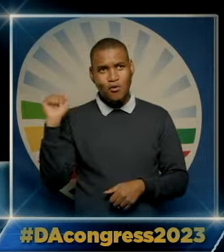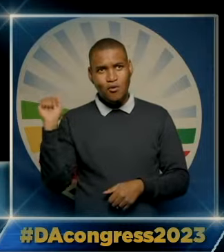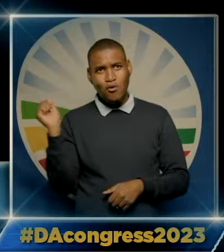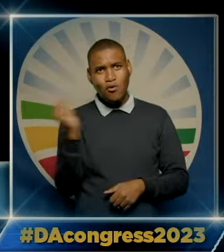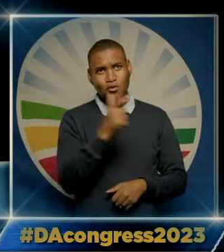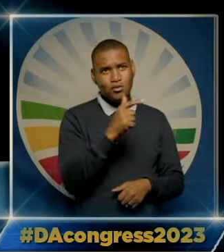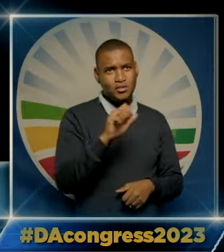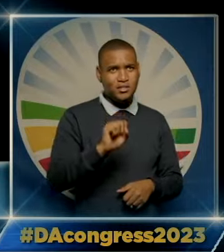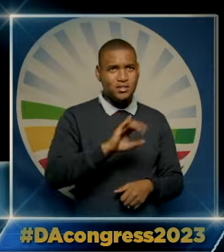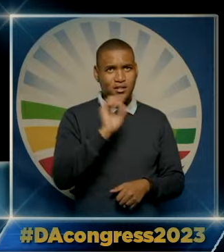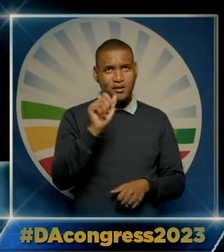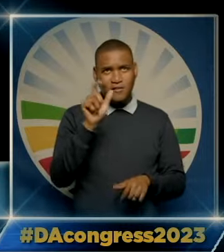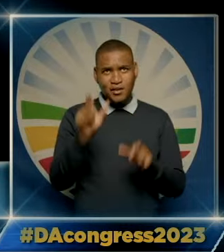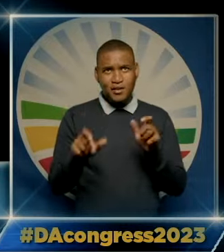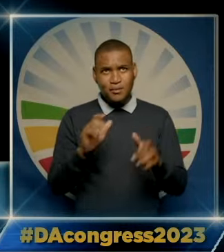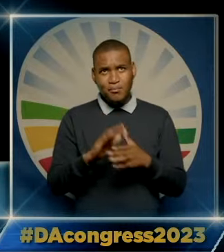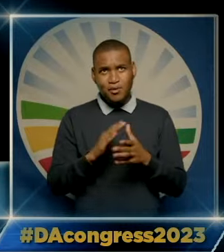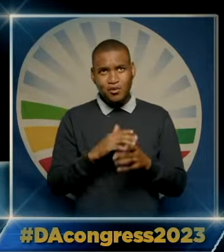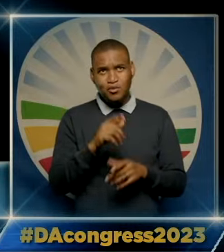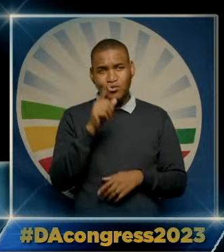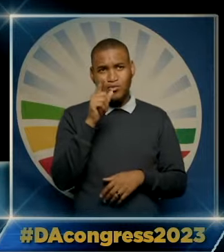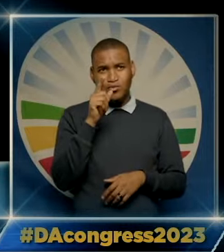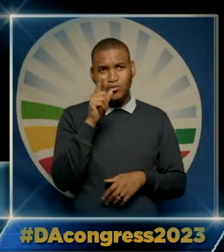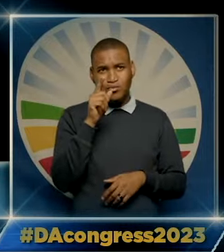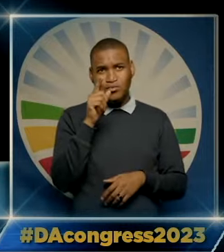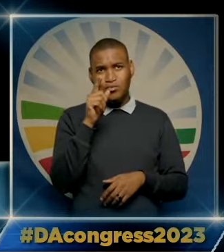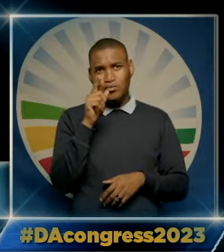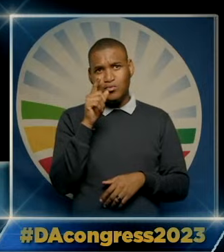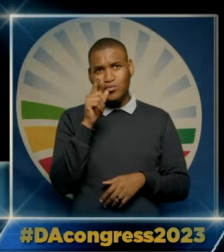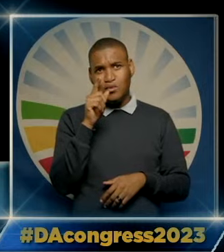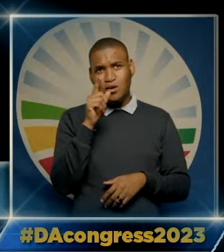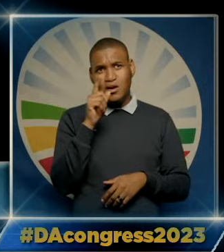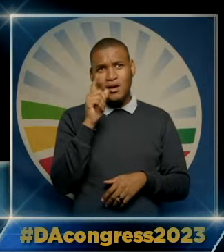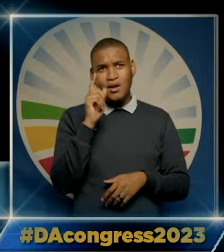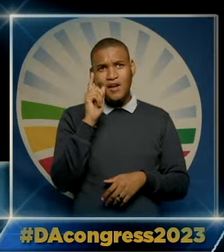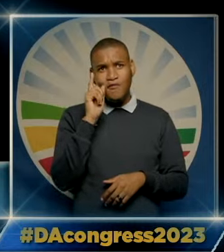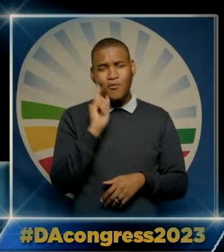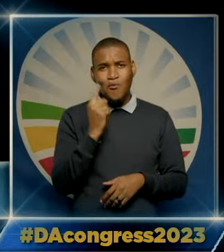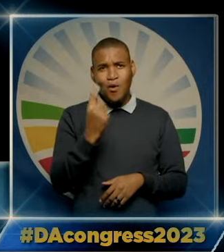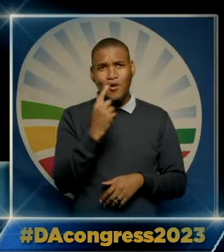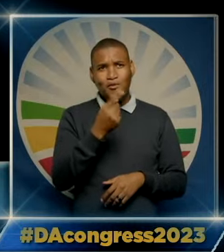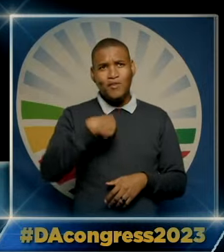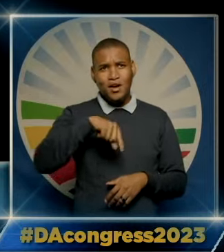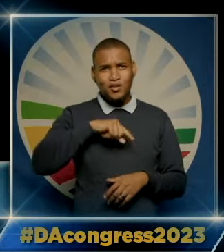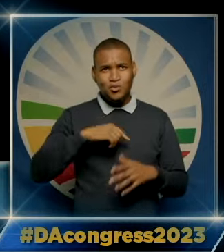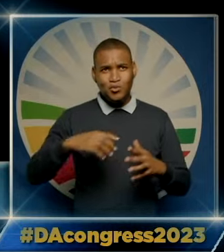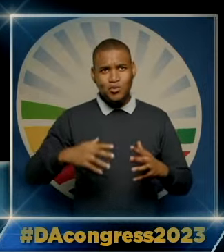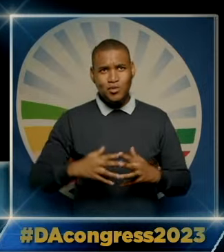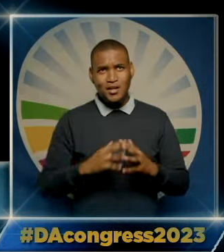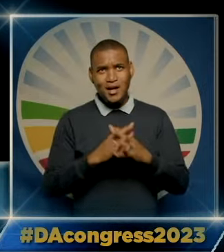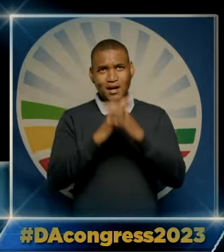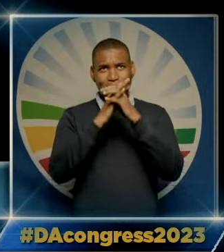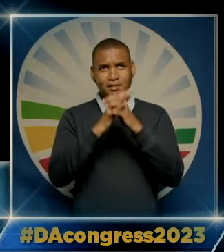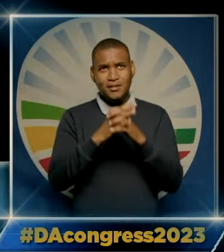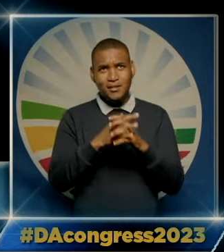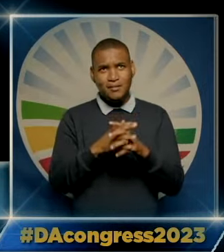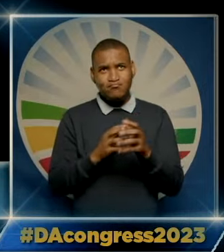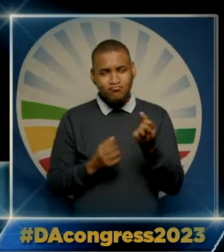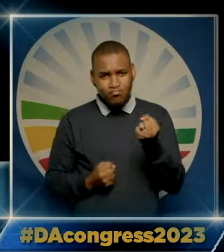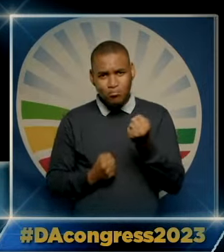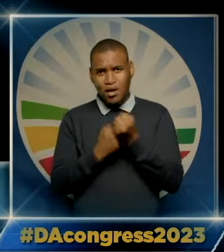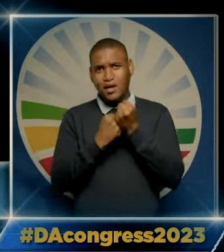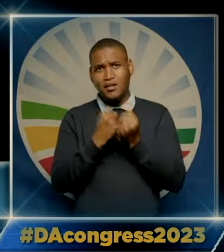Africans. It is now up to each and every one of us to unite behind the only